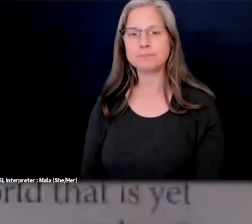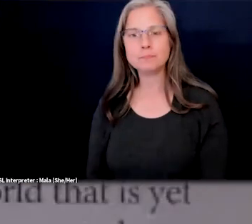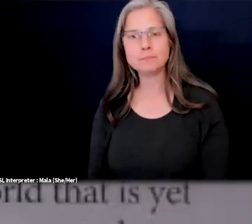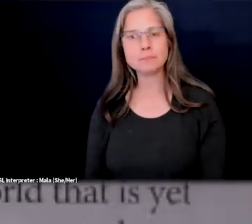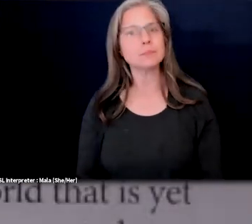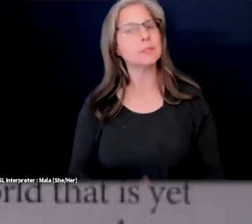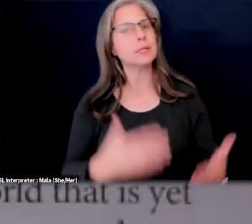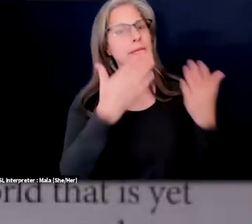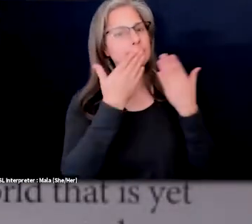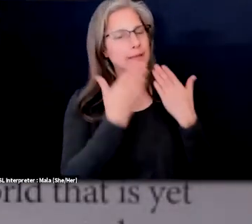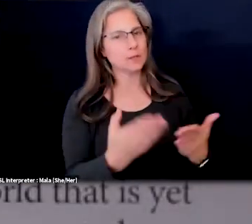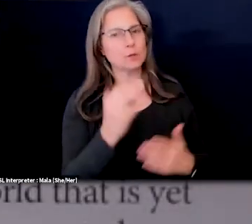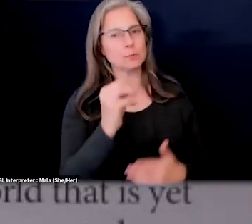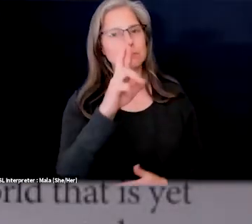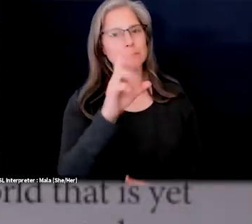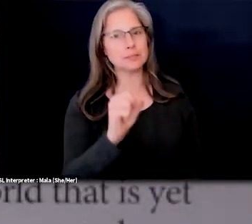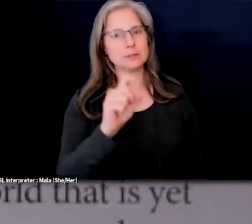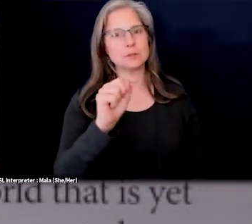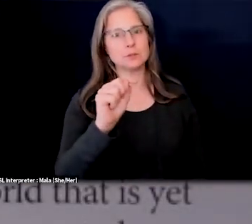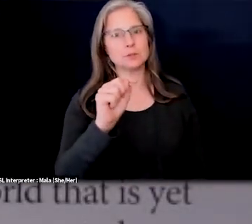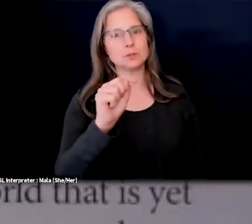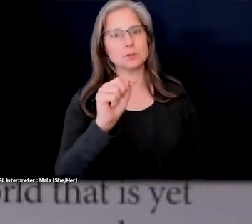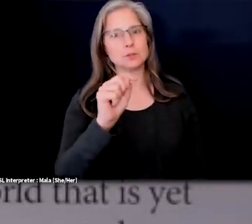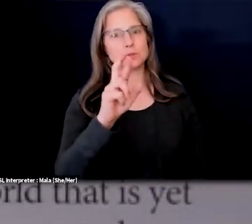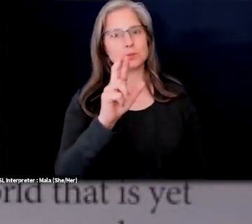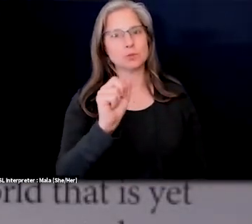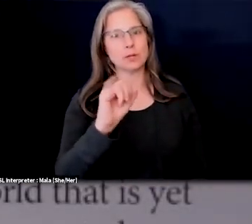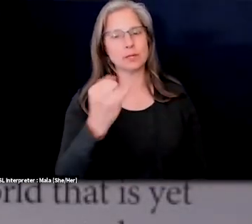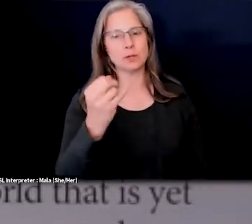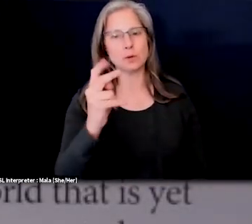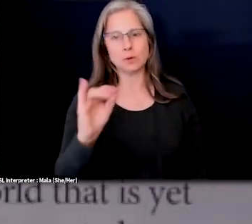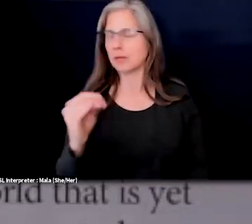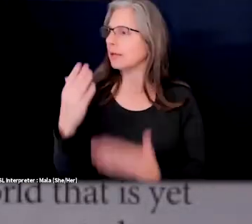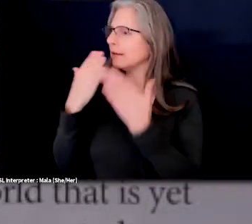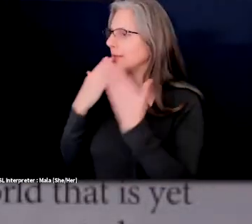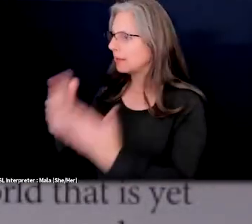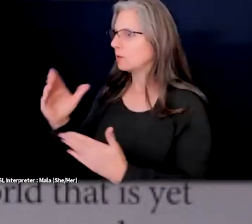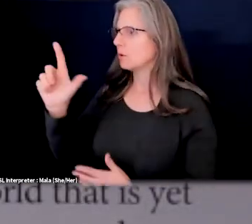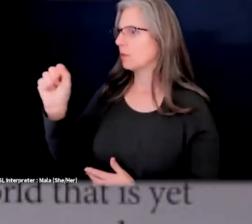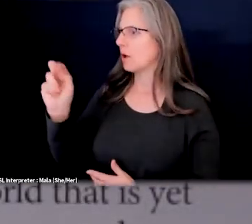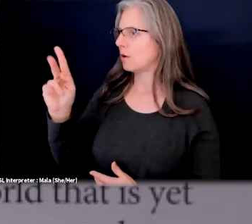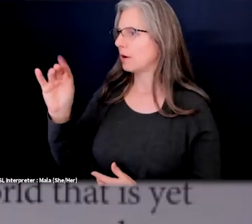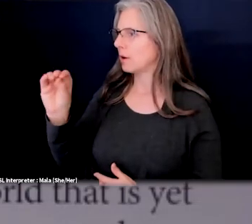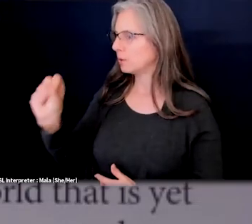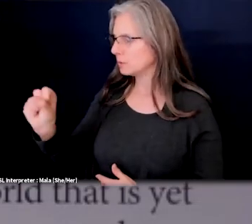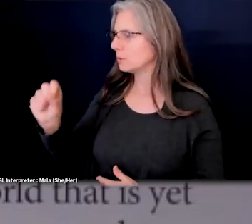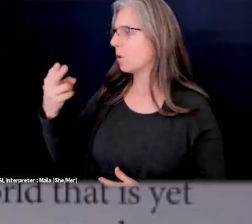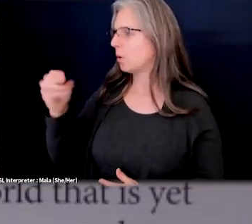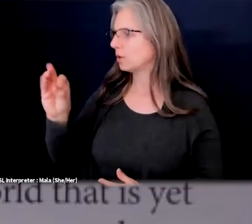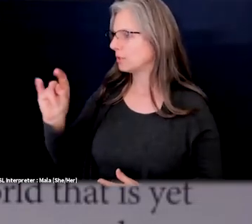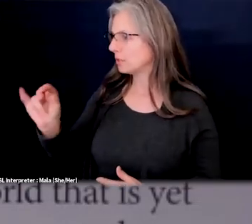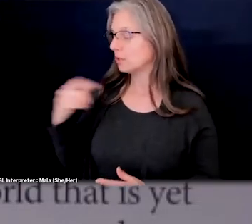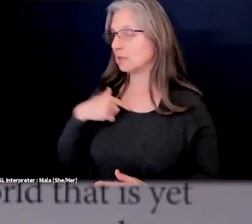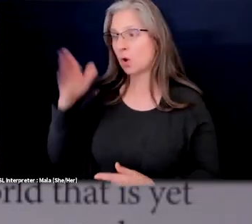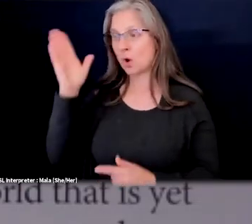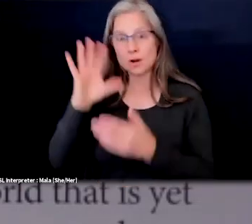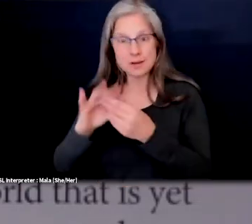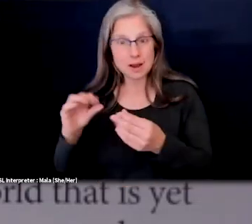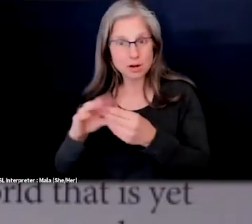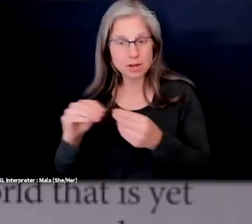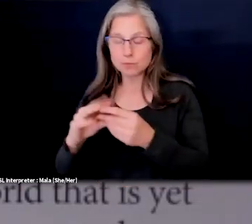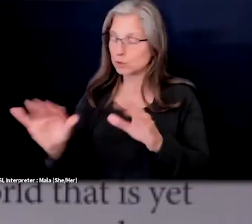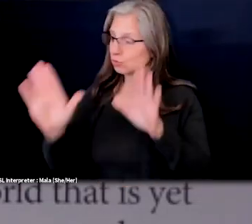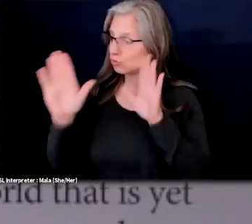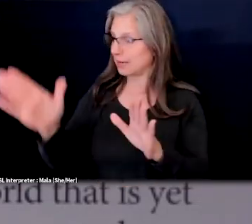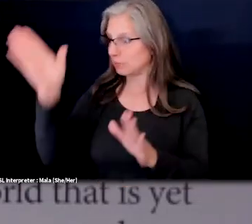Thank you, Ms. Trujillo. Well, first, Ms. Larios Horton, I just want to commend you on the presentation. I thought the narrative was really great, and